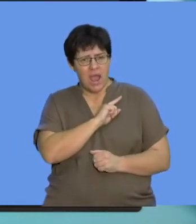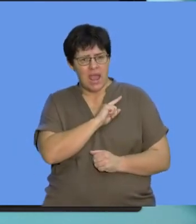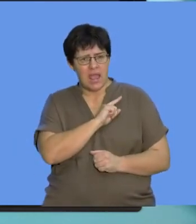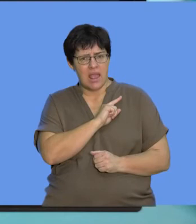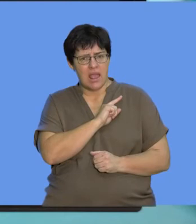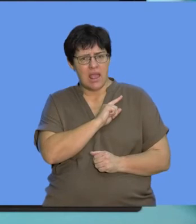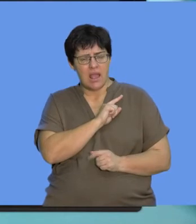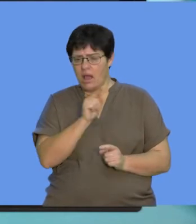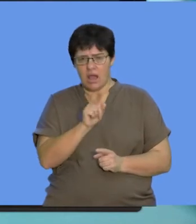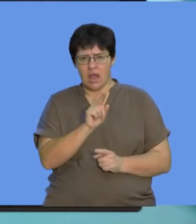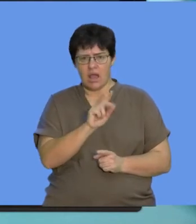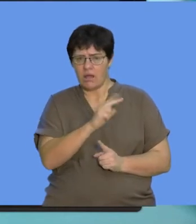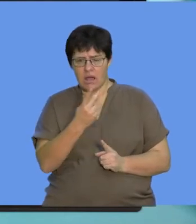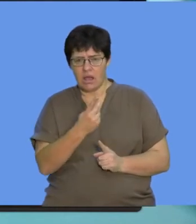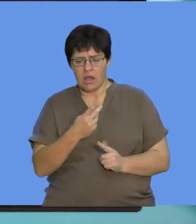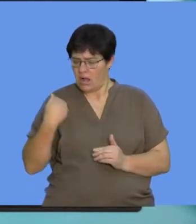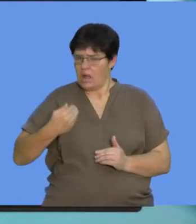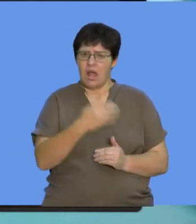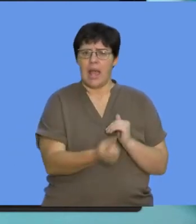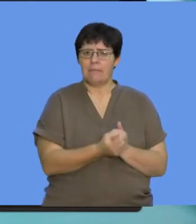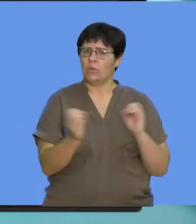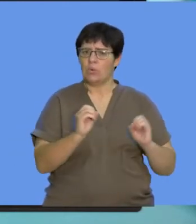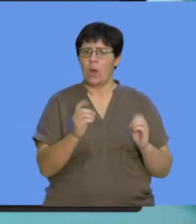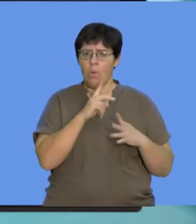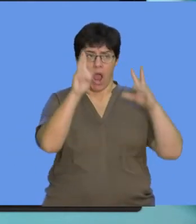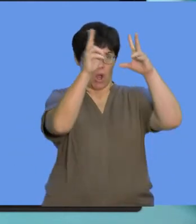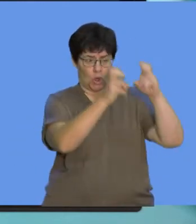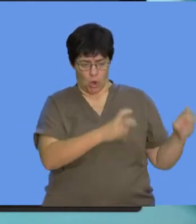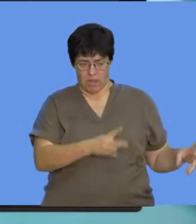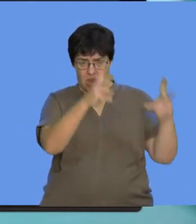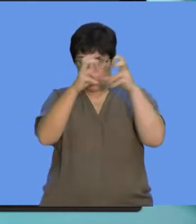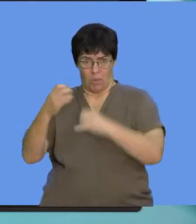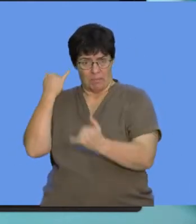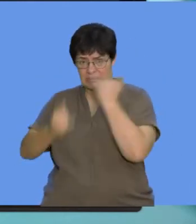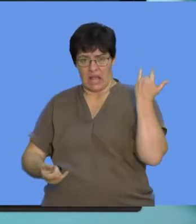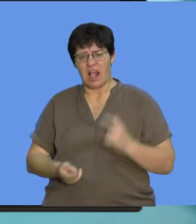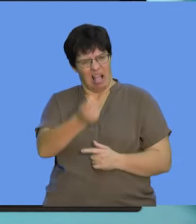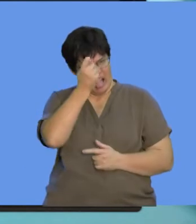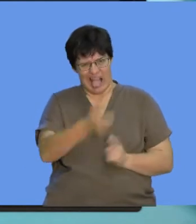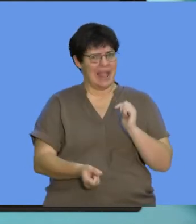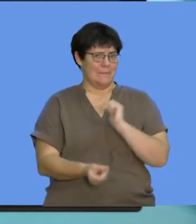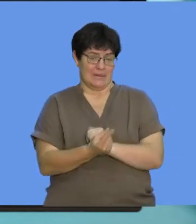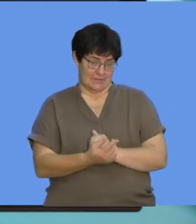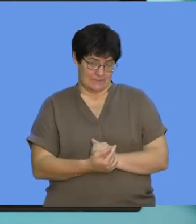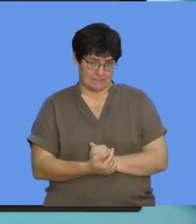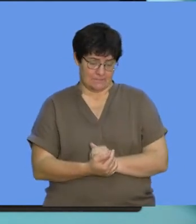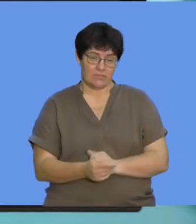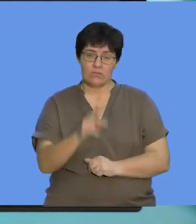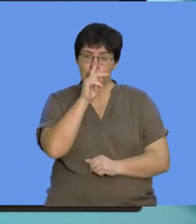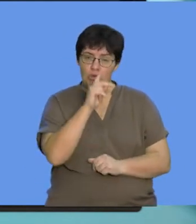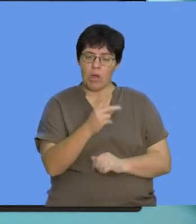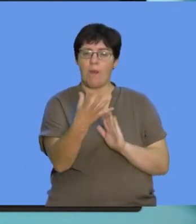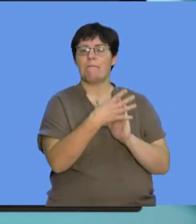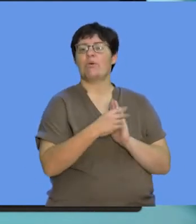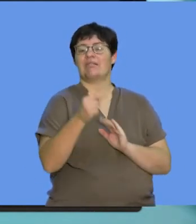not occur as often as it would in the process of copying DNA. And so that takes us to the next process of looking at the models